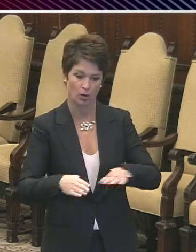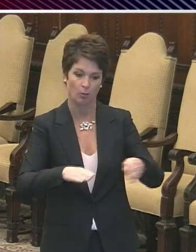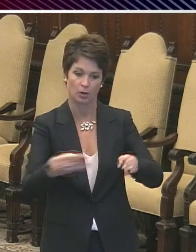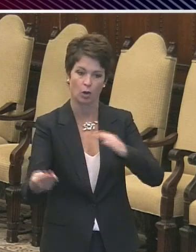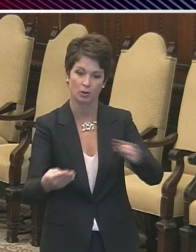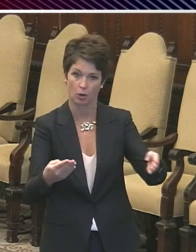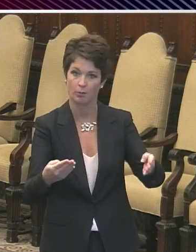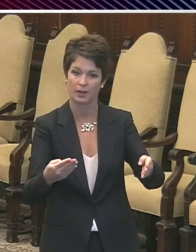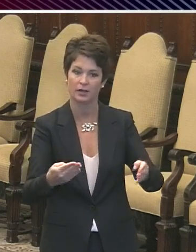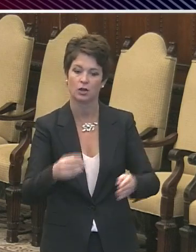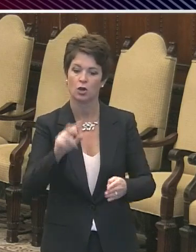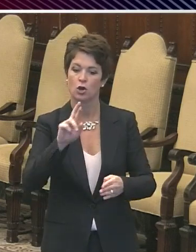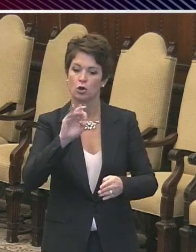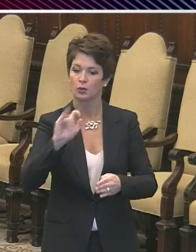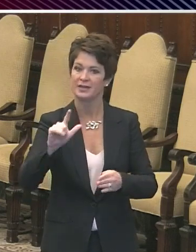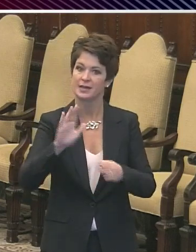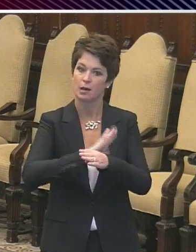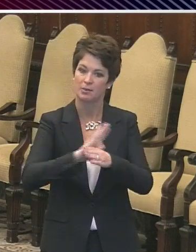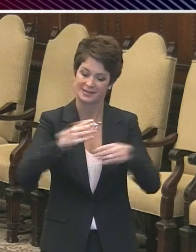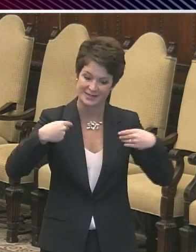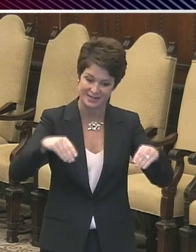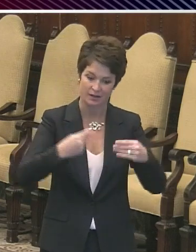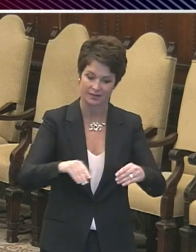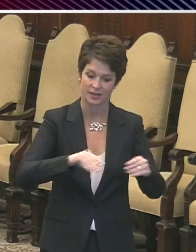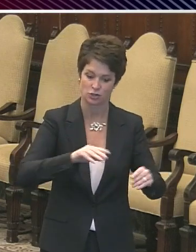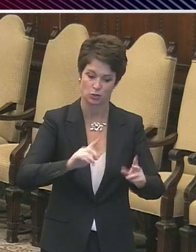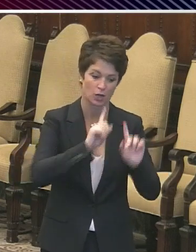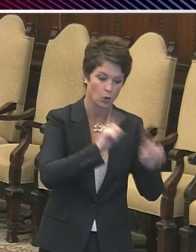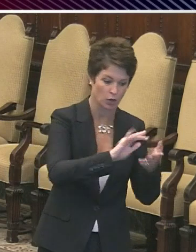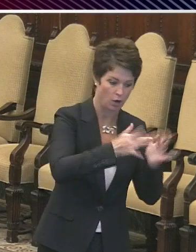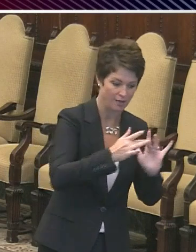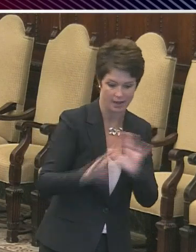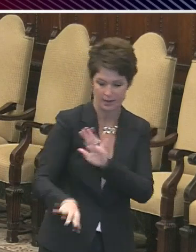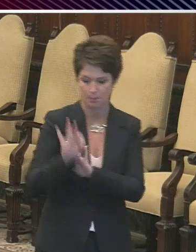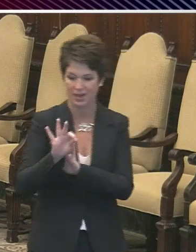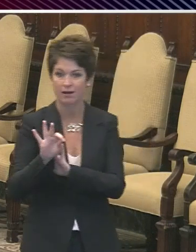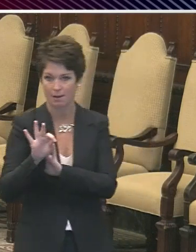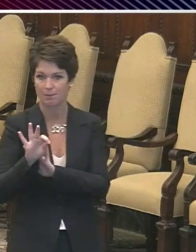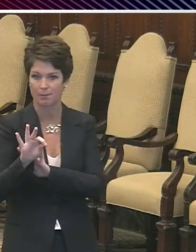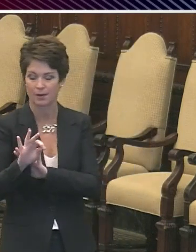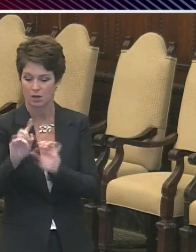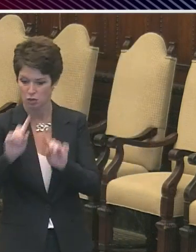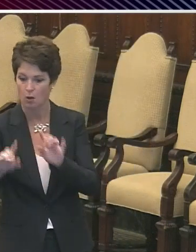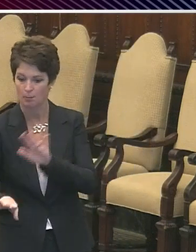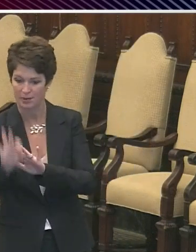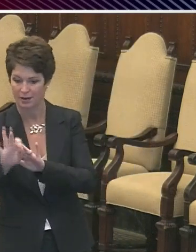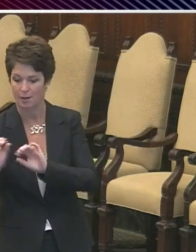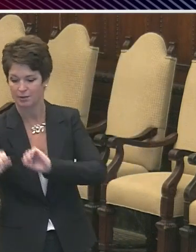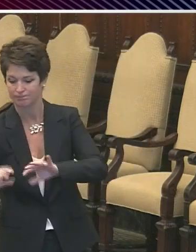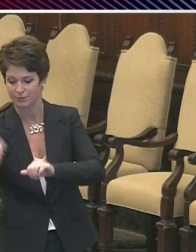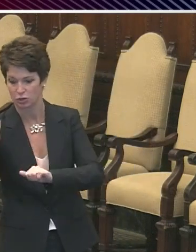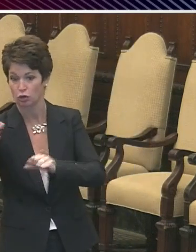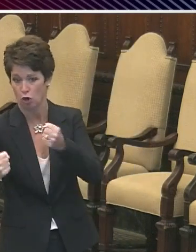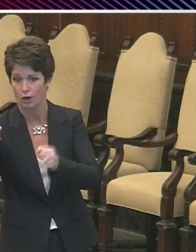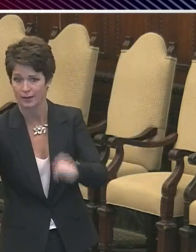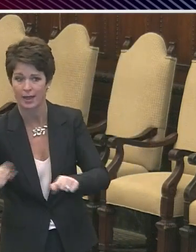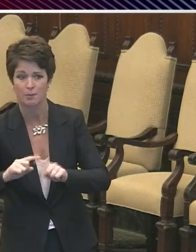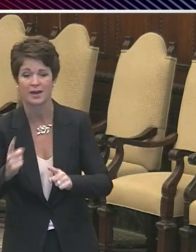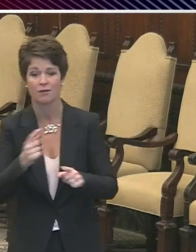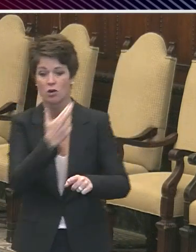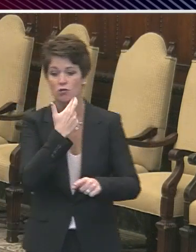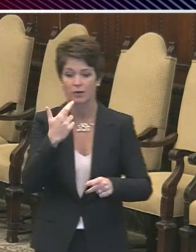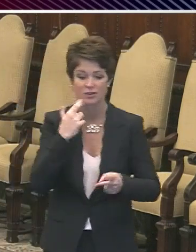curbside pickup for retail businesses. You know, some in our area are questioning if these restaurants and fast